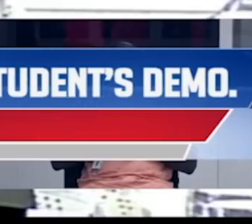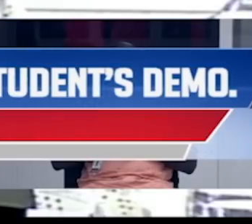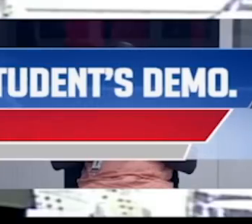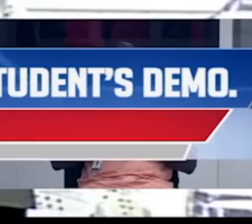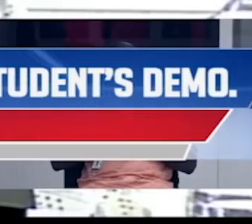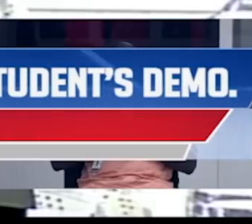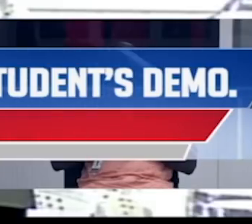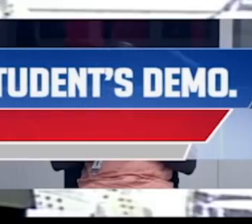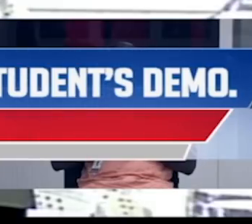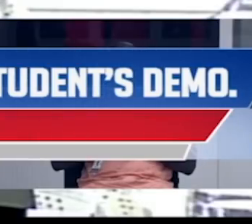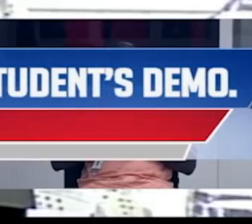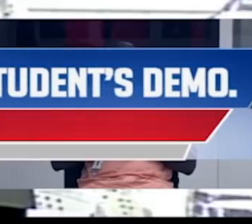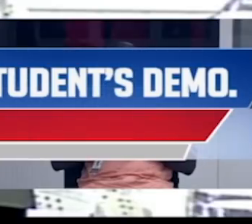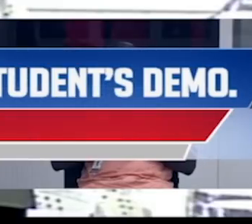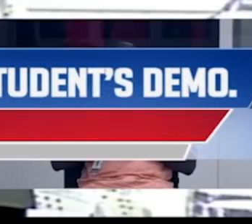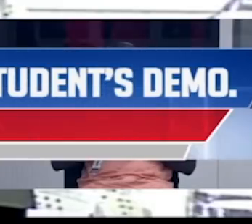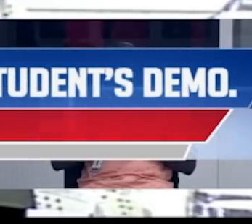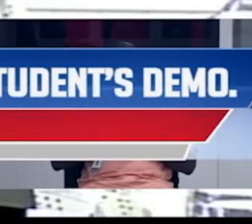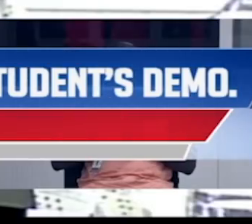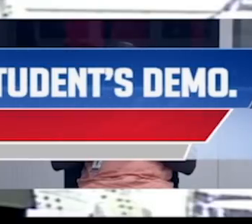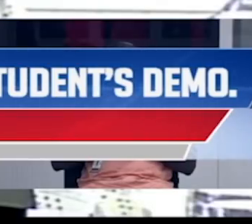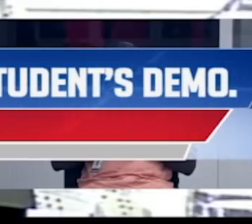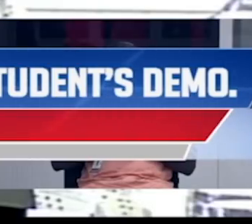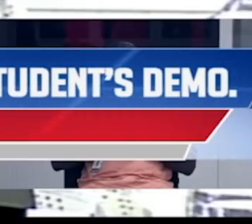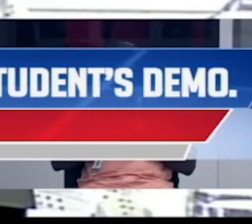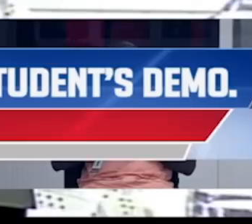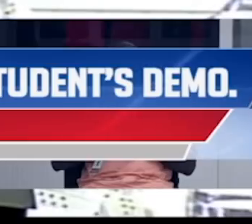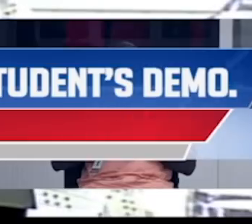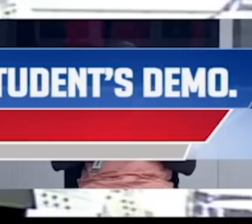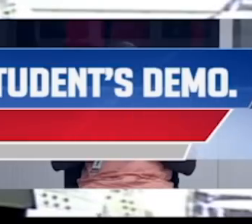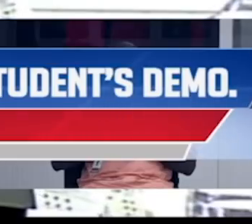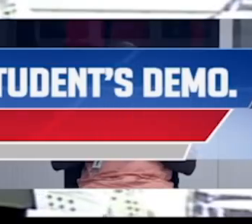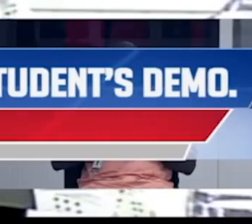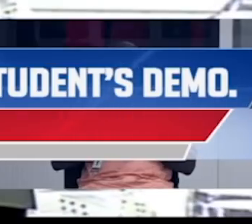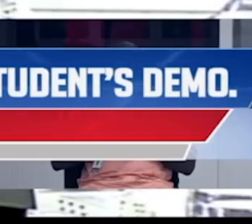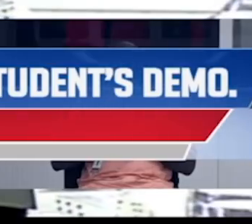playing when the crowd running trampled on him, causing his death.